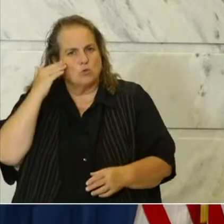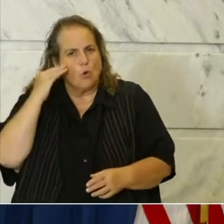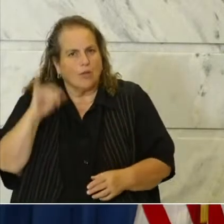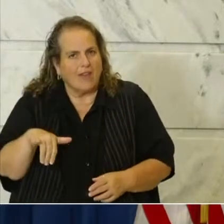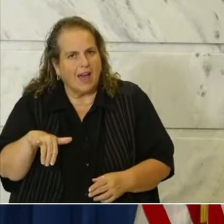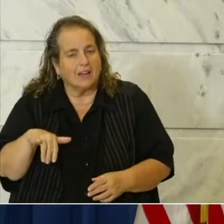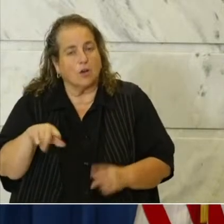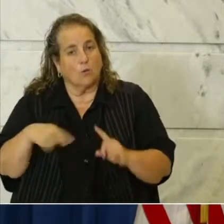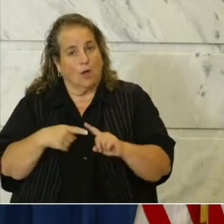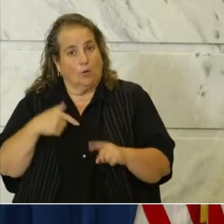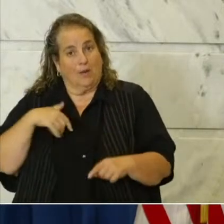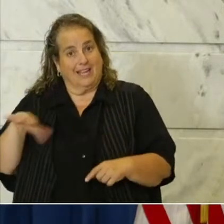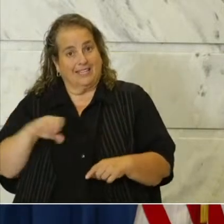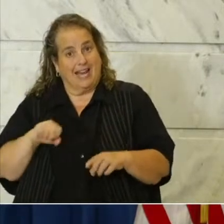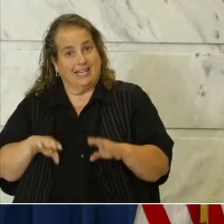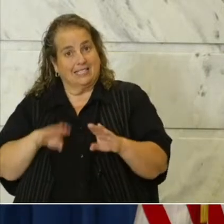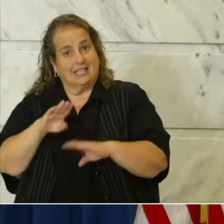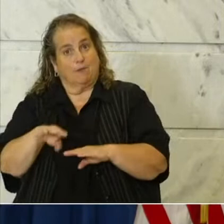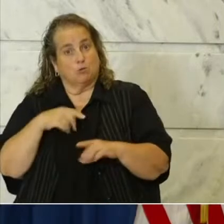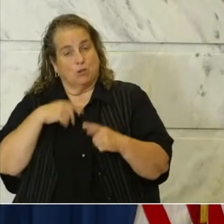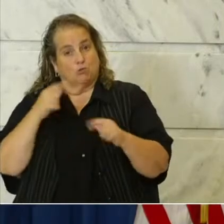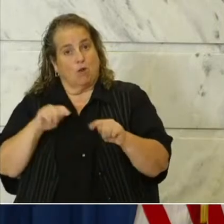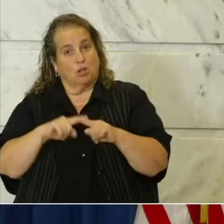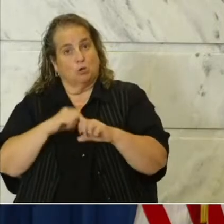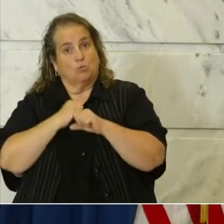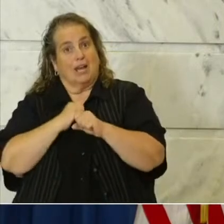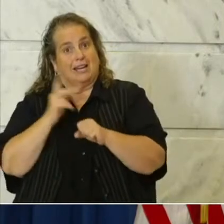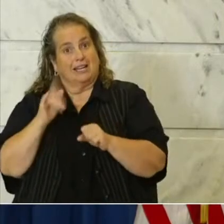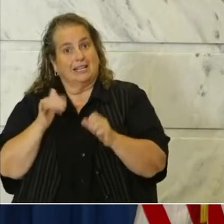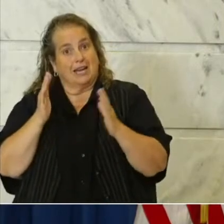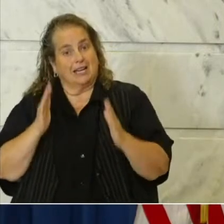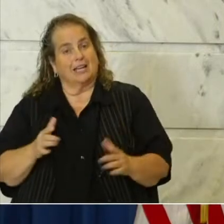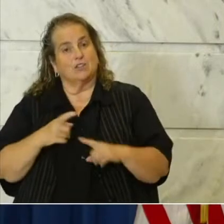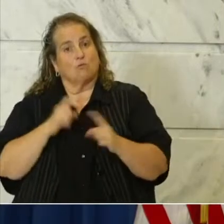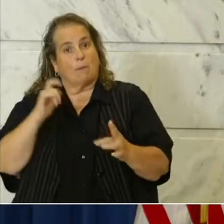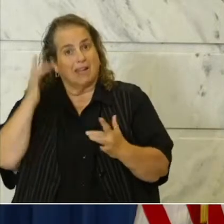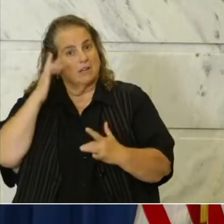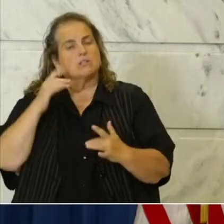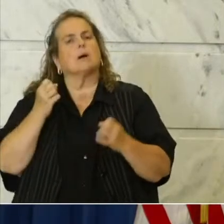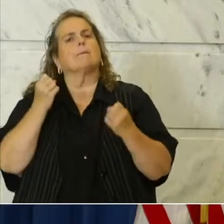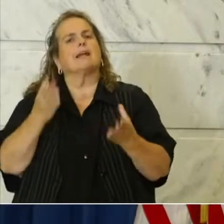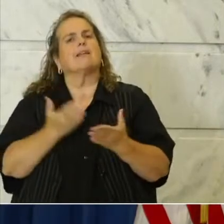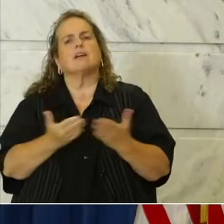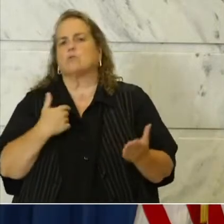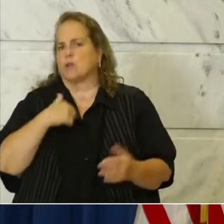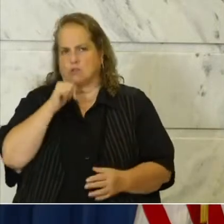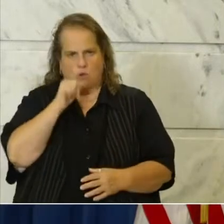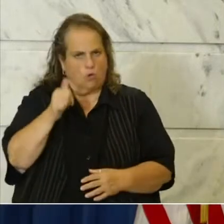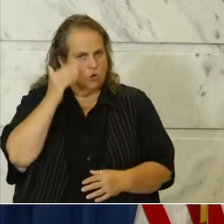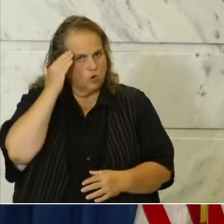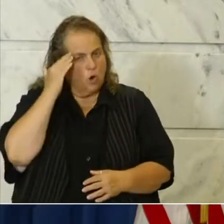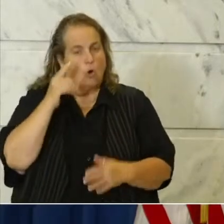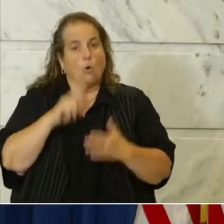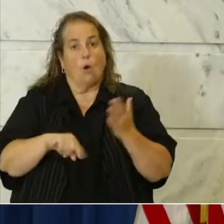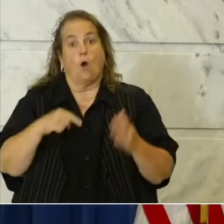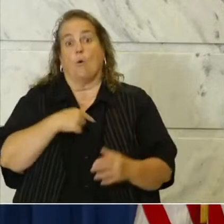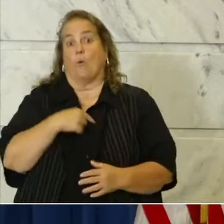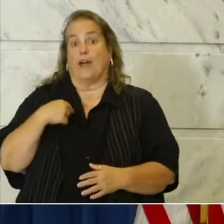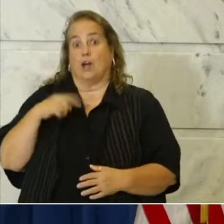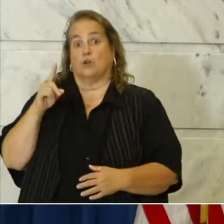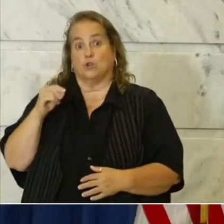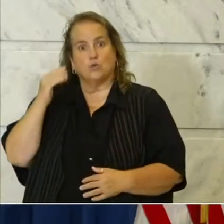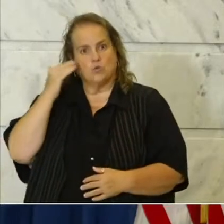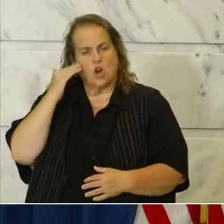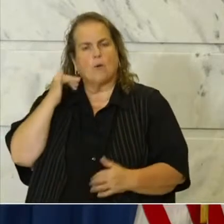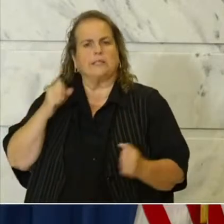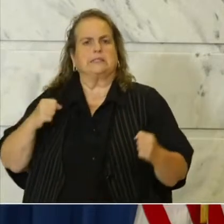to protect Kentuckians from this illness, it's because there's much we don't know. What we do know is terrifying for the people who are